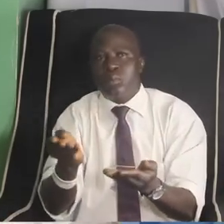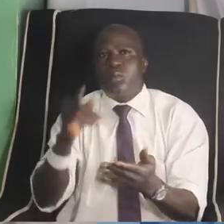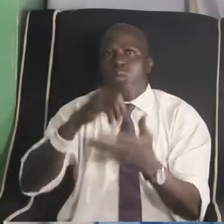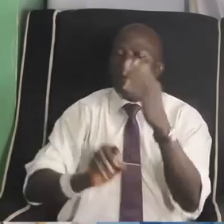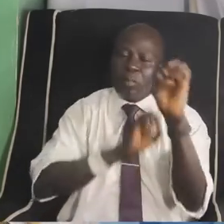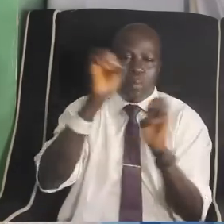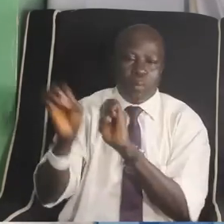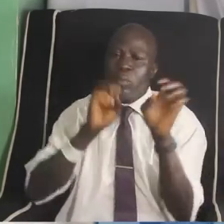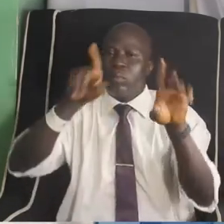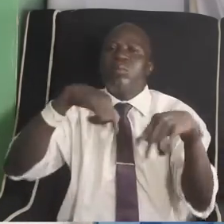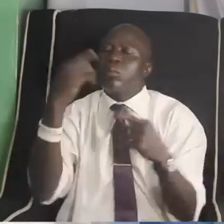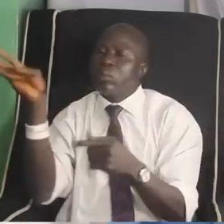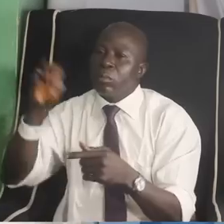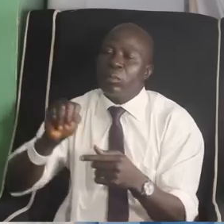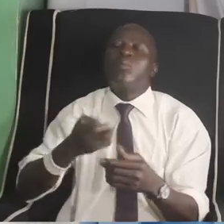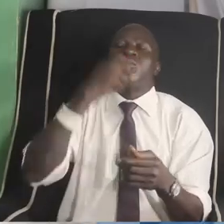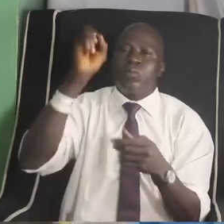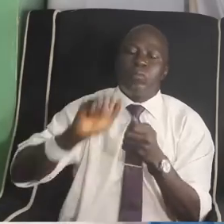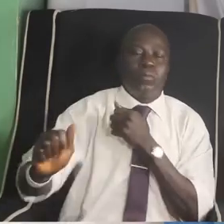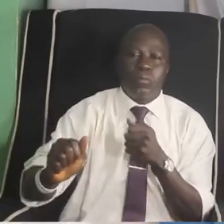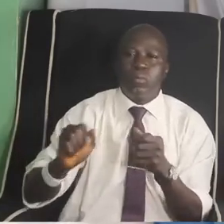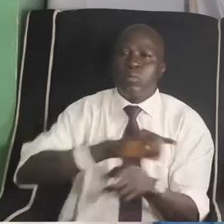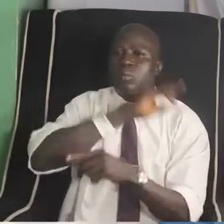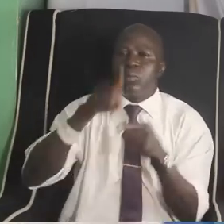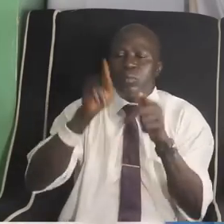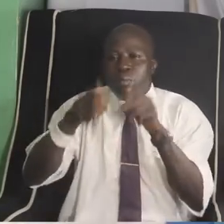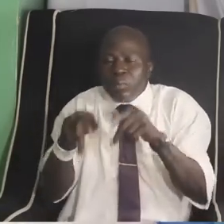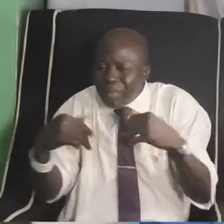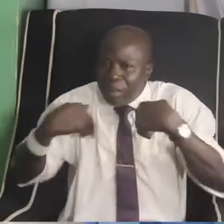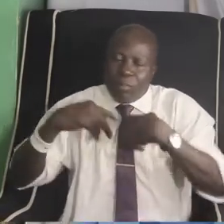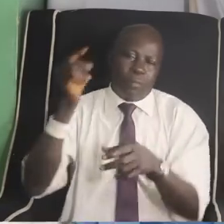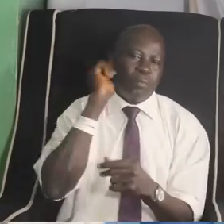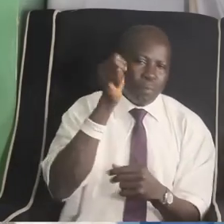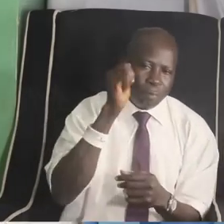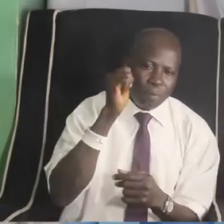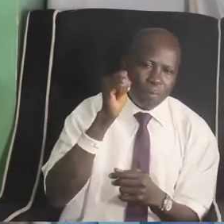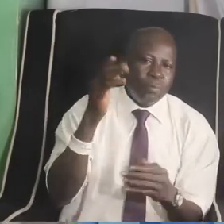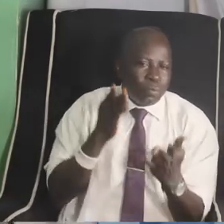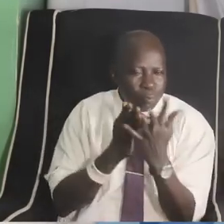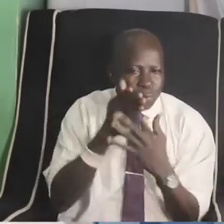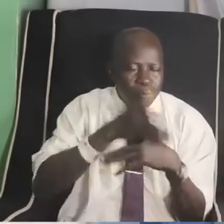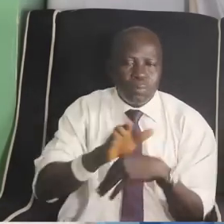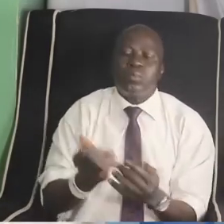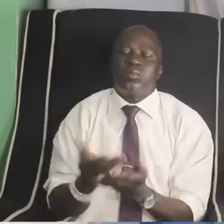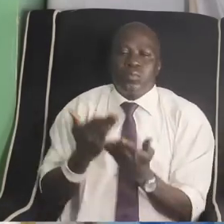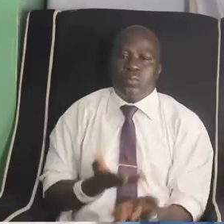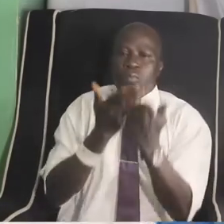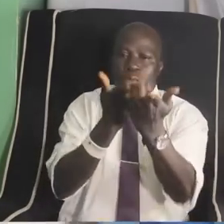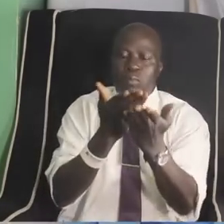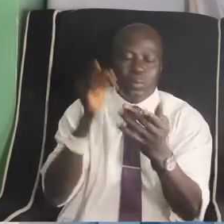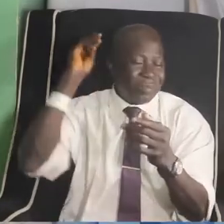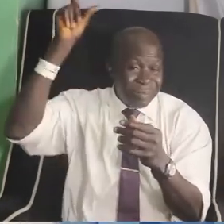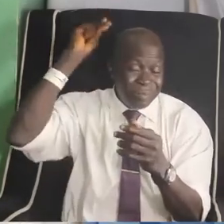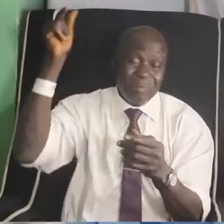give you whatever you declare to them will be fulfilled and when people we have to see through the offering they draw lati